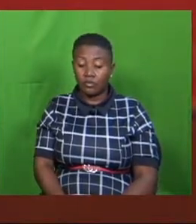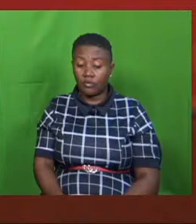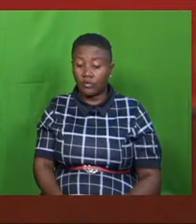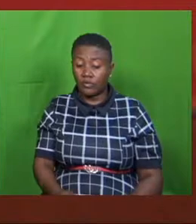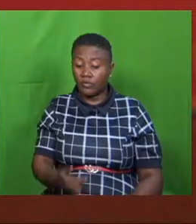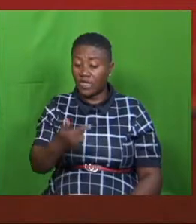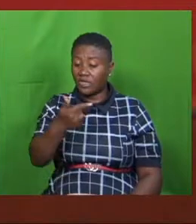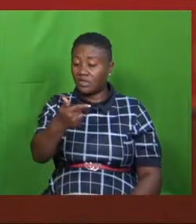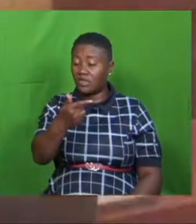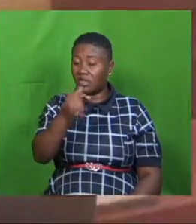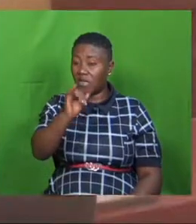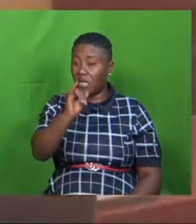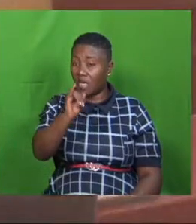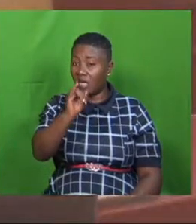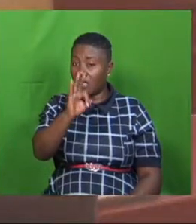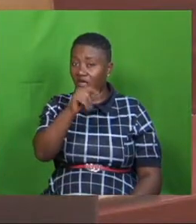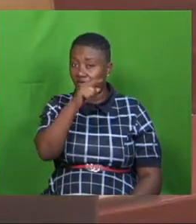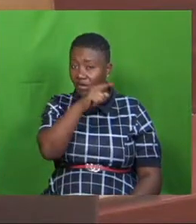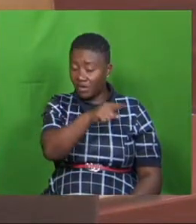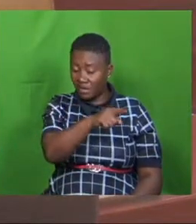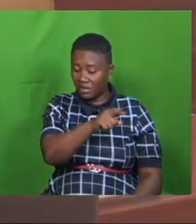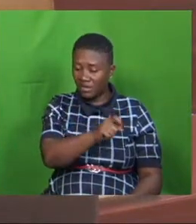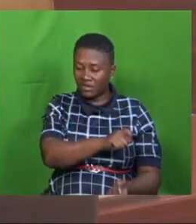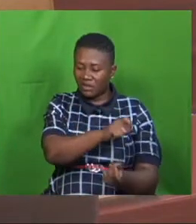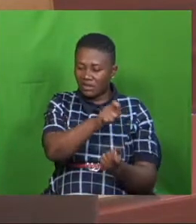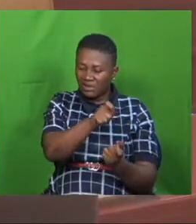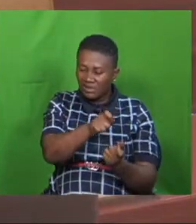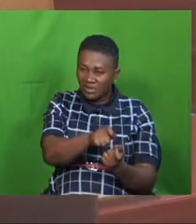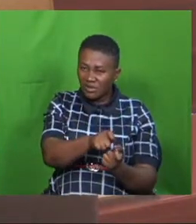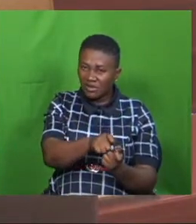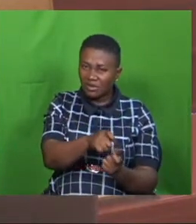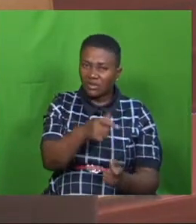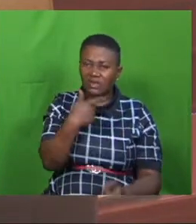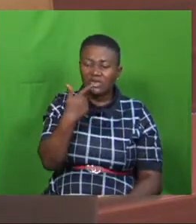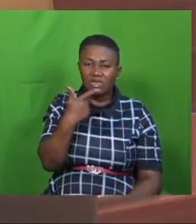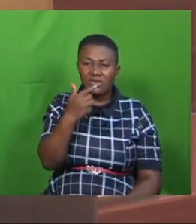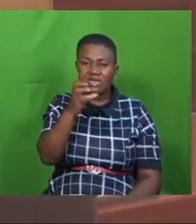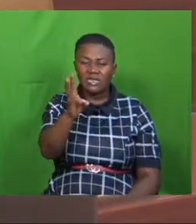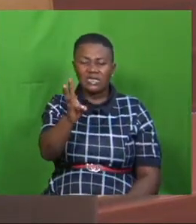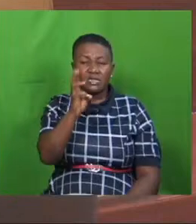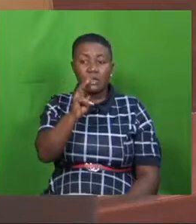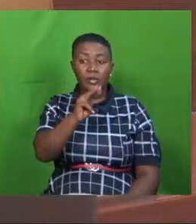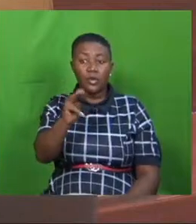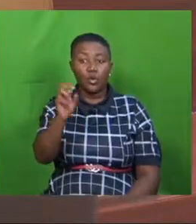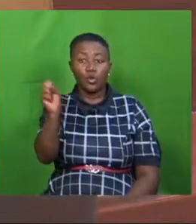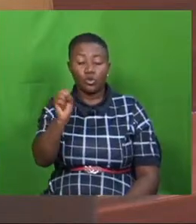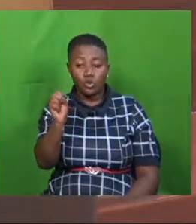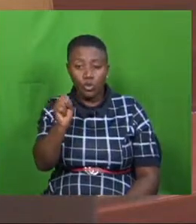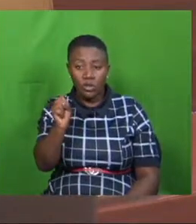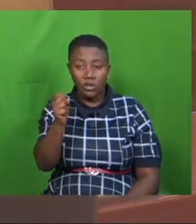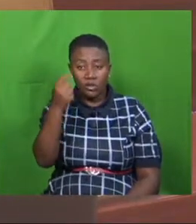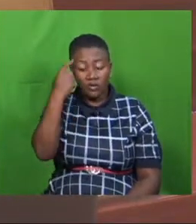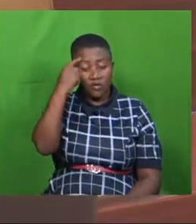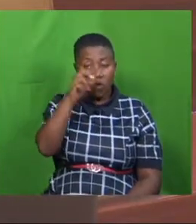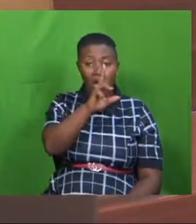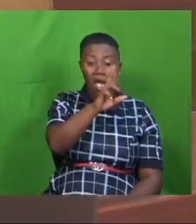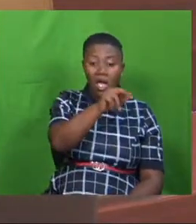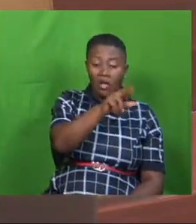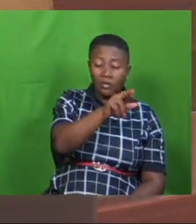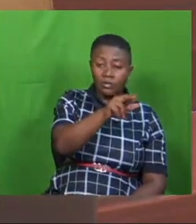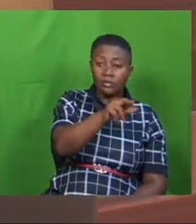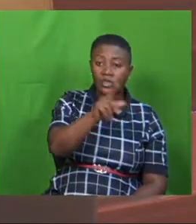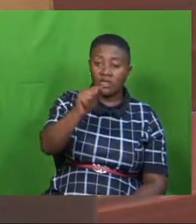Investment Fund was specific. They said $600 million for the Accra Motorway and